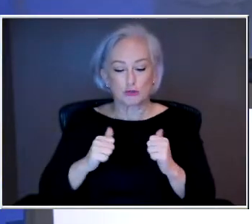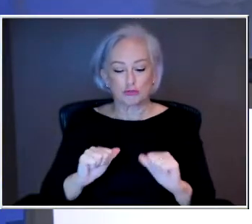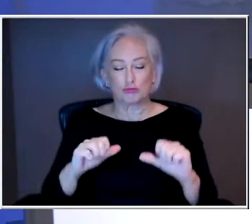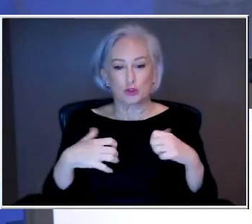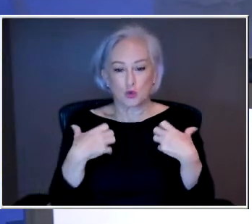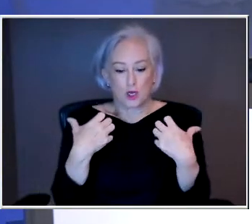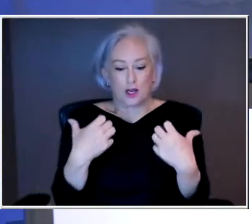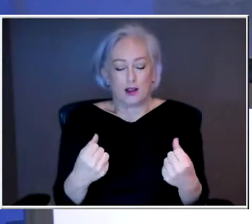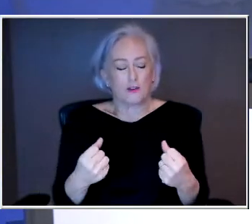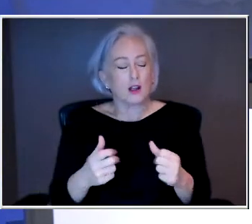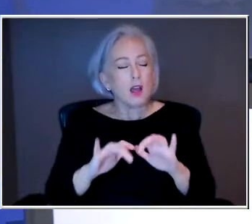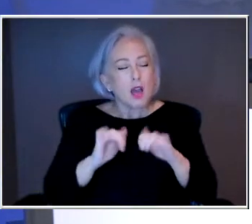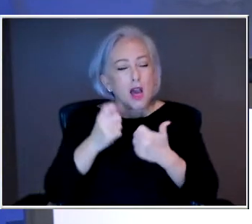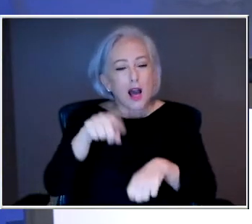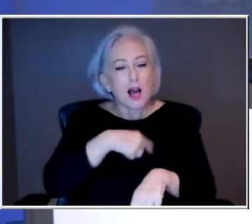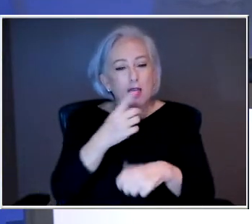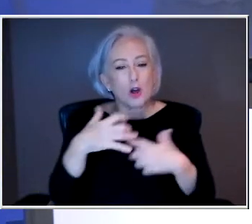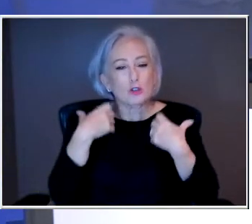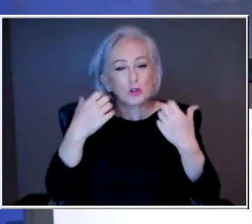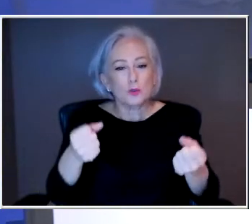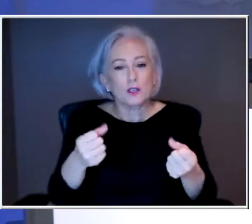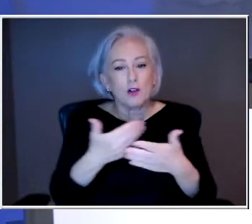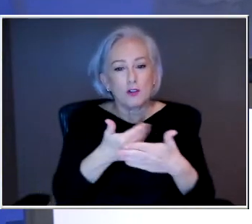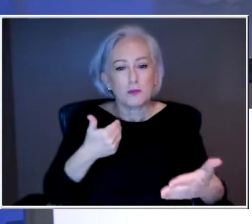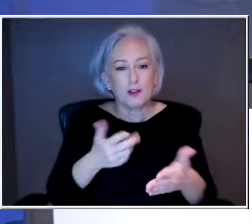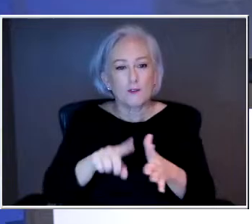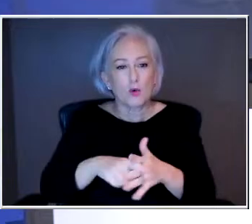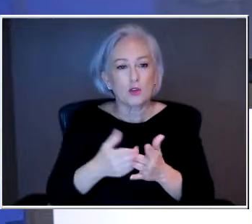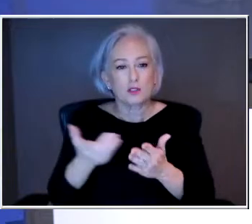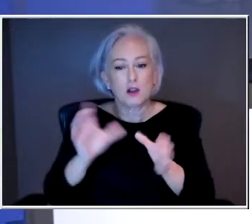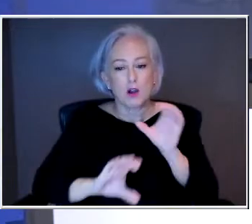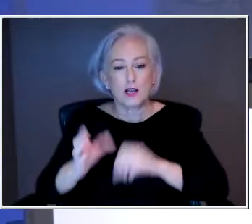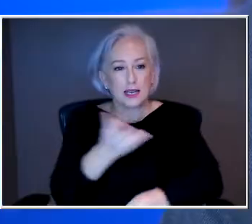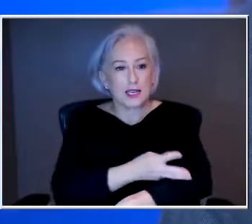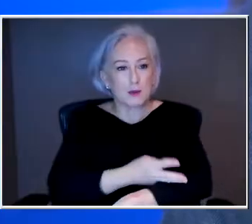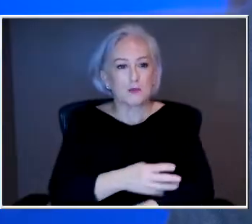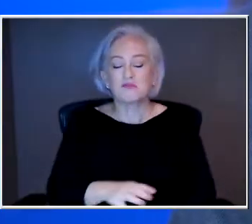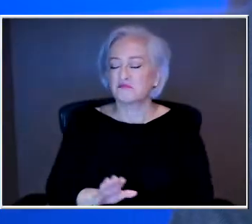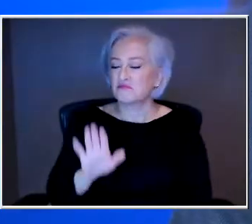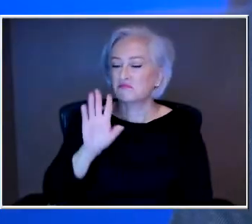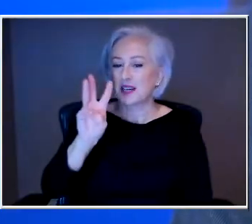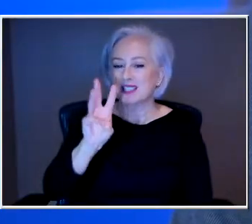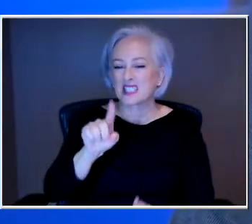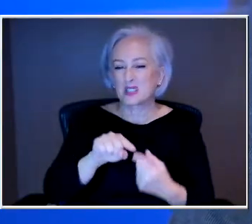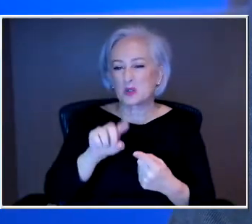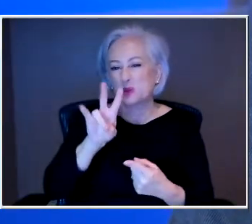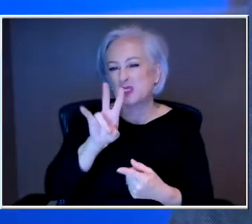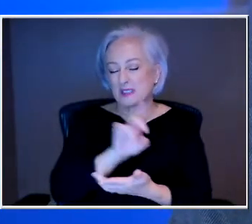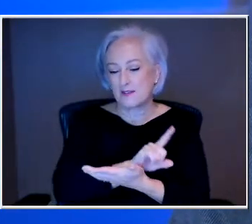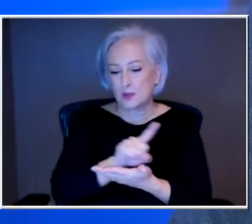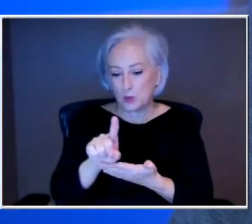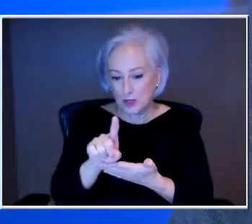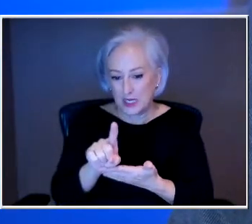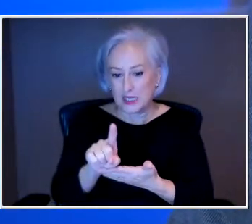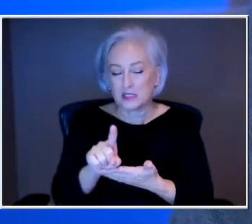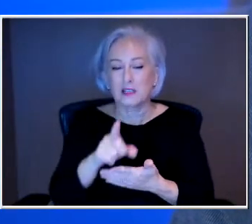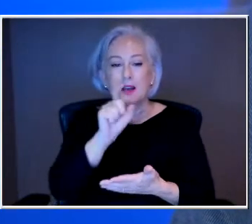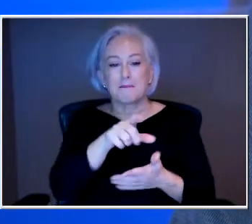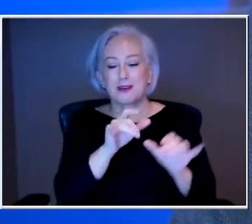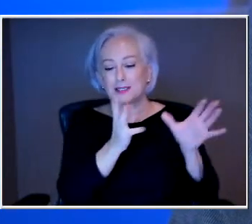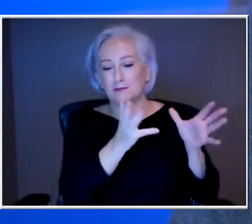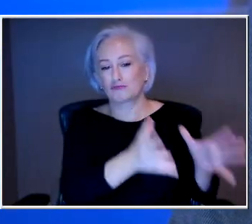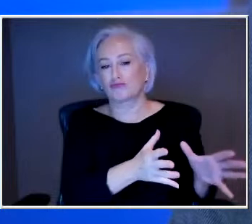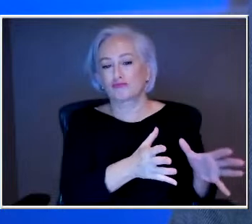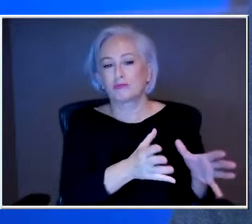recover from the surgery before you could start chemo? It was about 6 or 7 weeks. I was in the hospital for about 6 days, and then another 6,